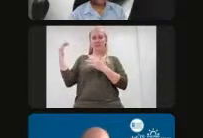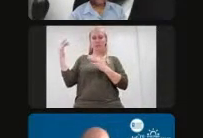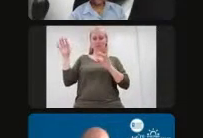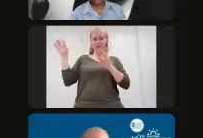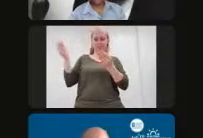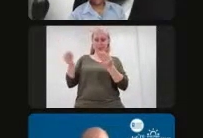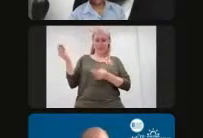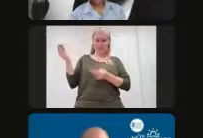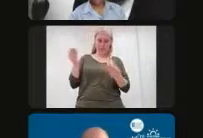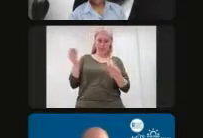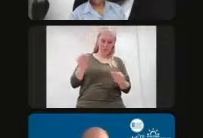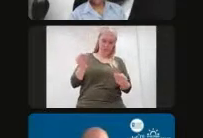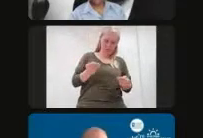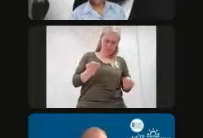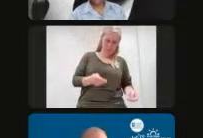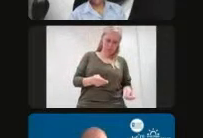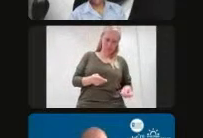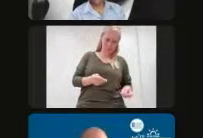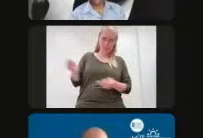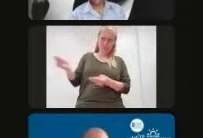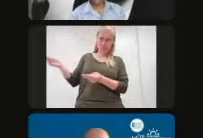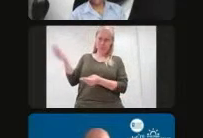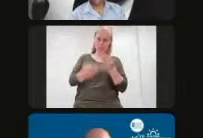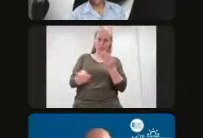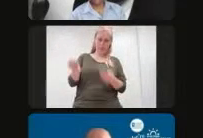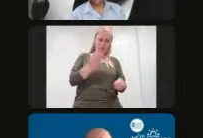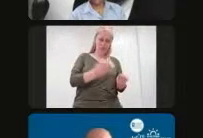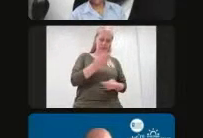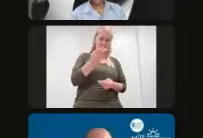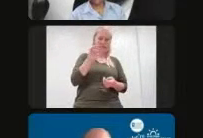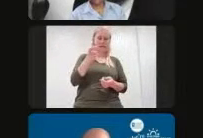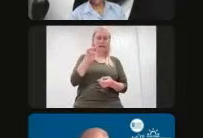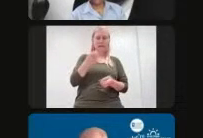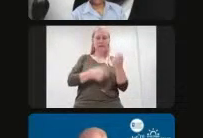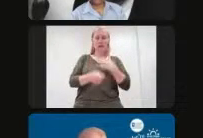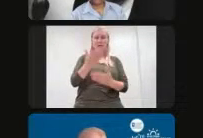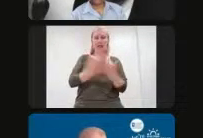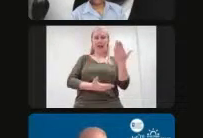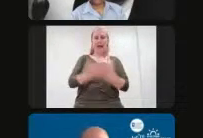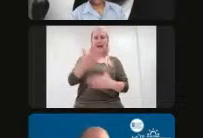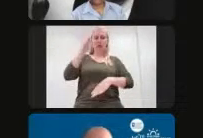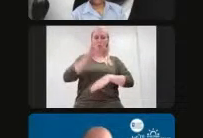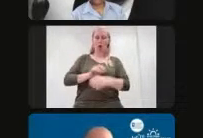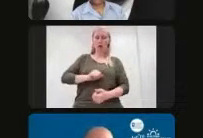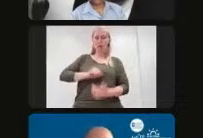to actually having like a hands-on approach. So I would just kind of like